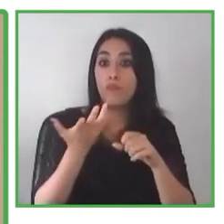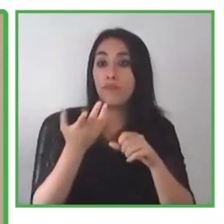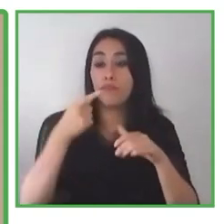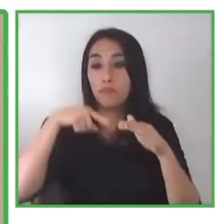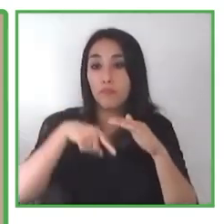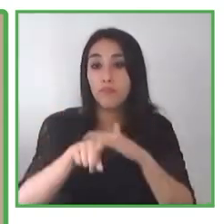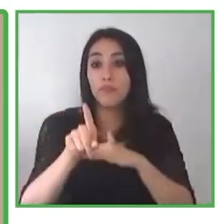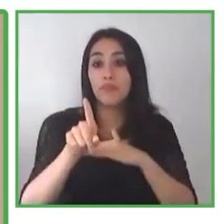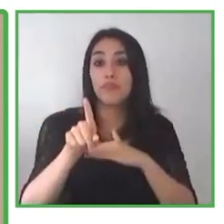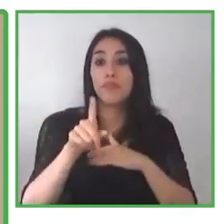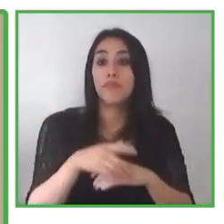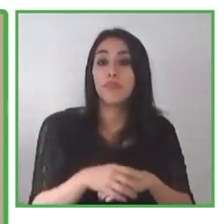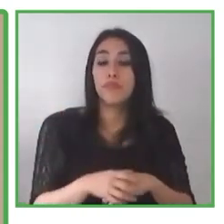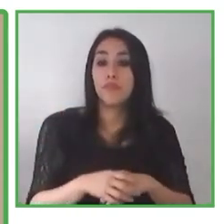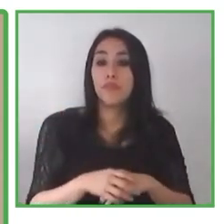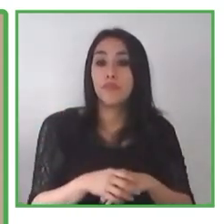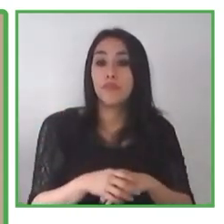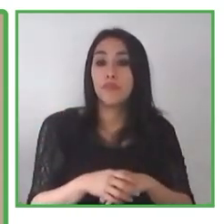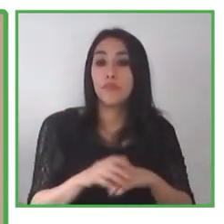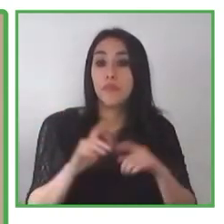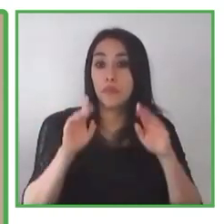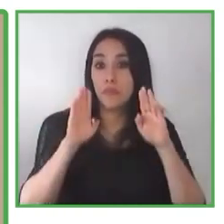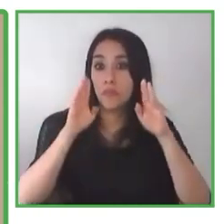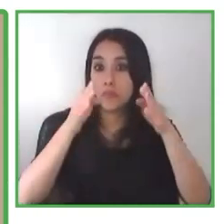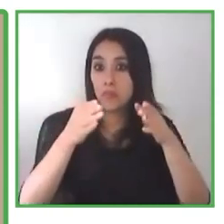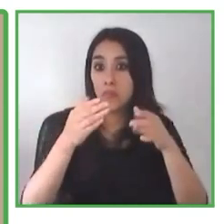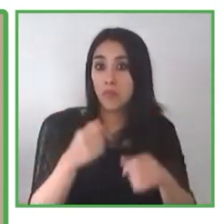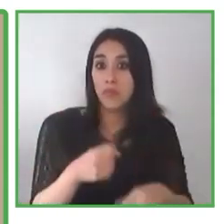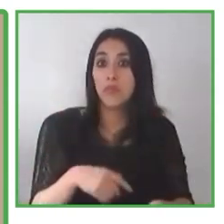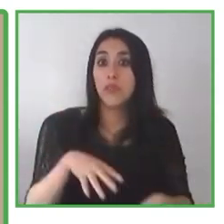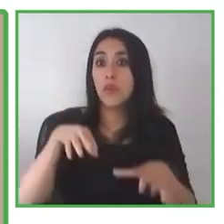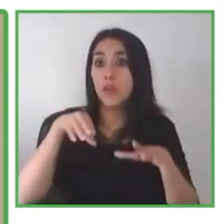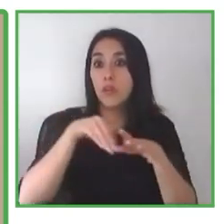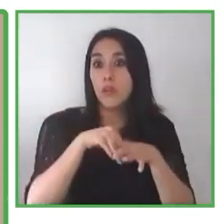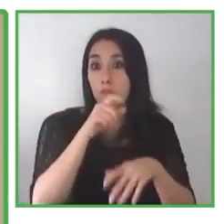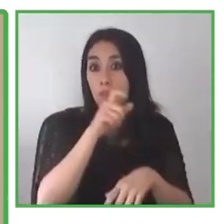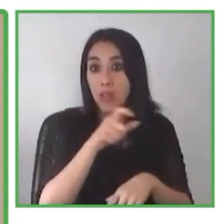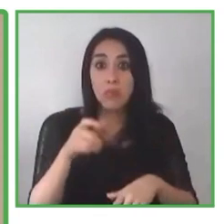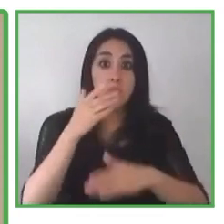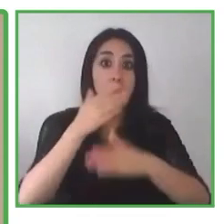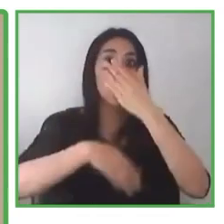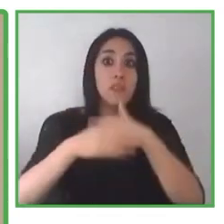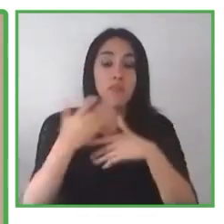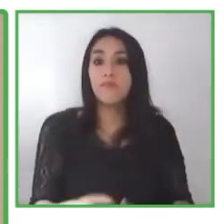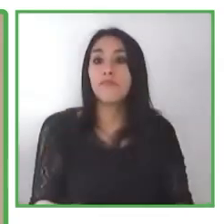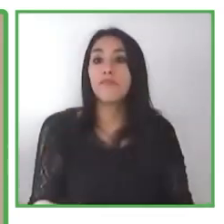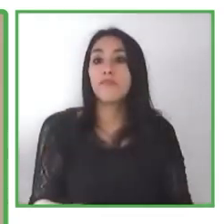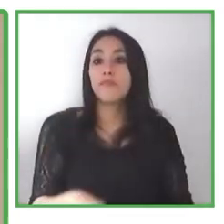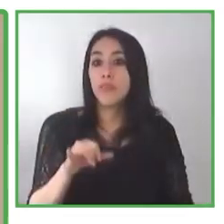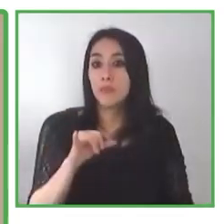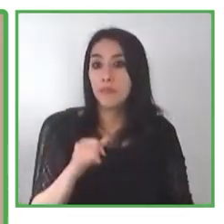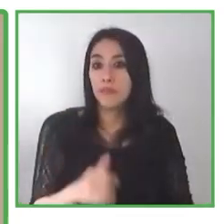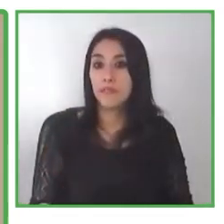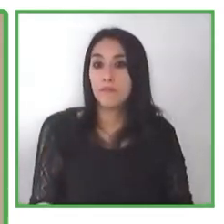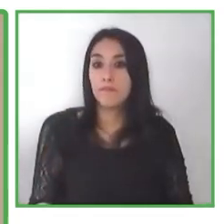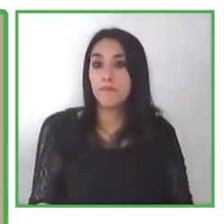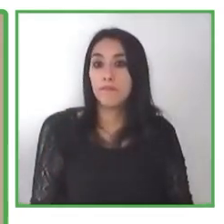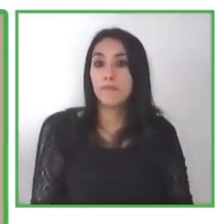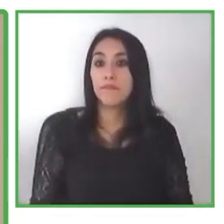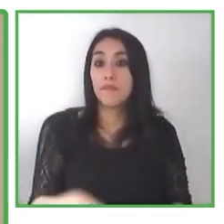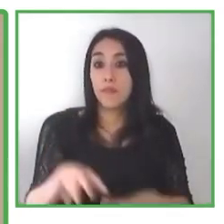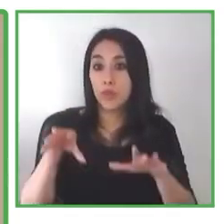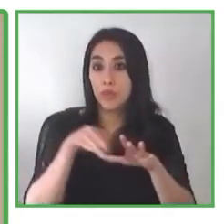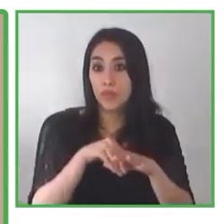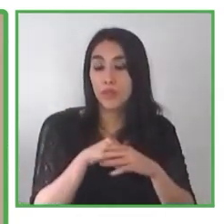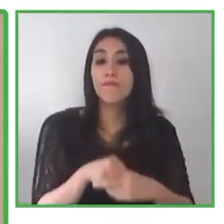of workforce, that they need to be inclusive. So people with disabilities are included in